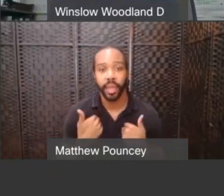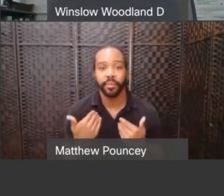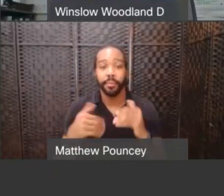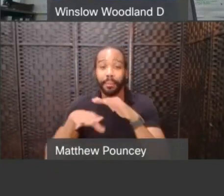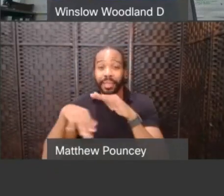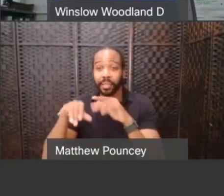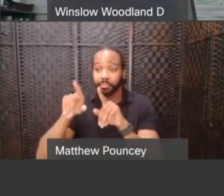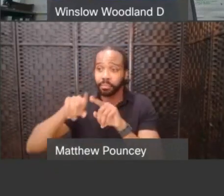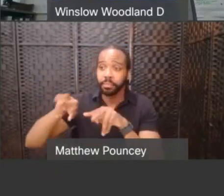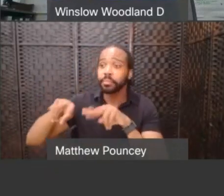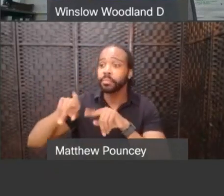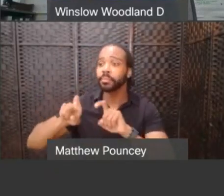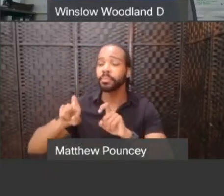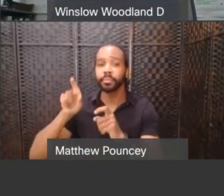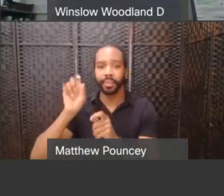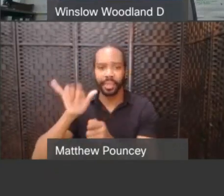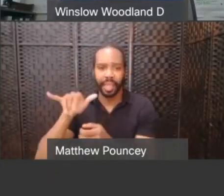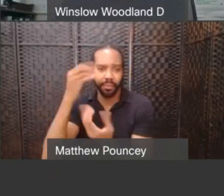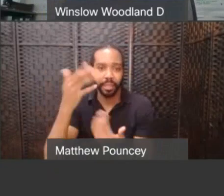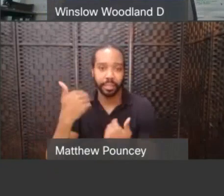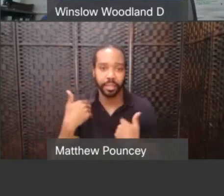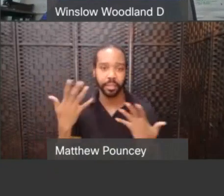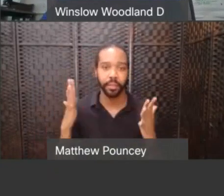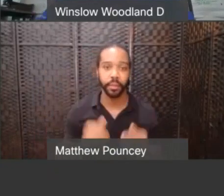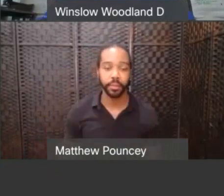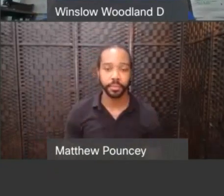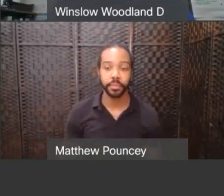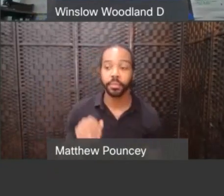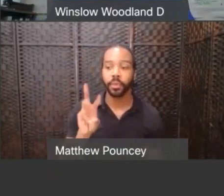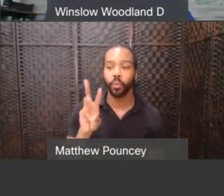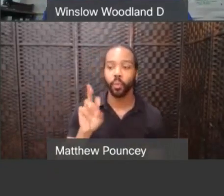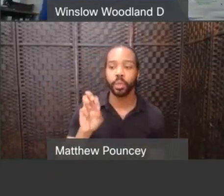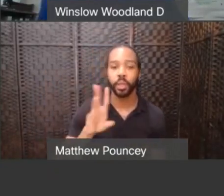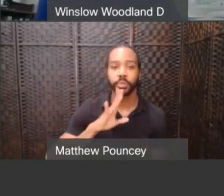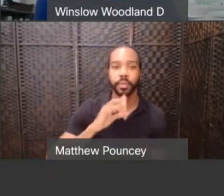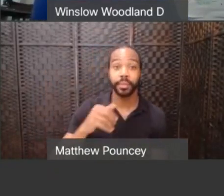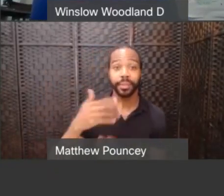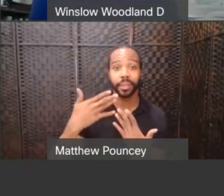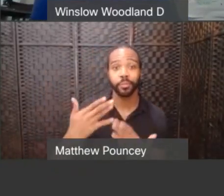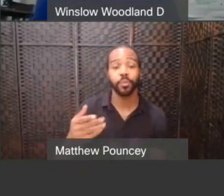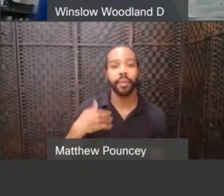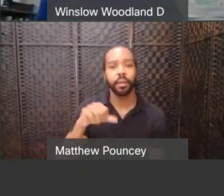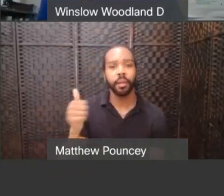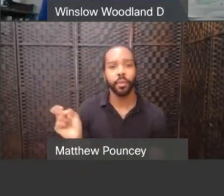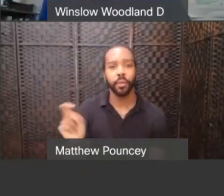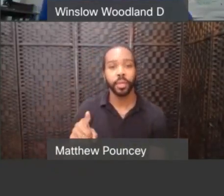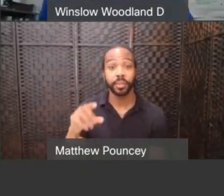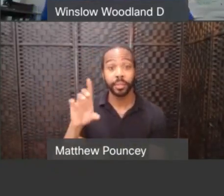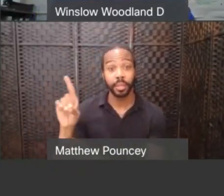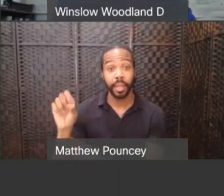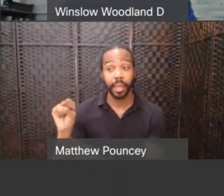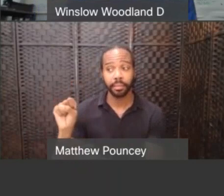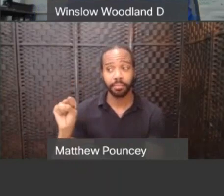surveillance information right now. Thank you. We have another question. Is DDS considering